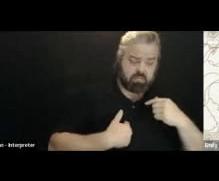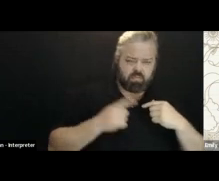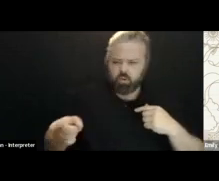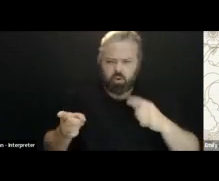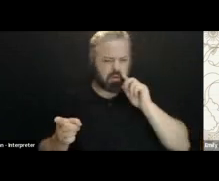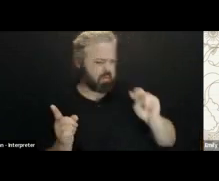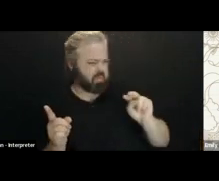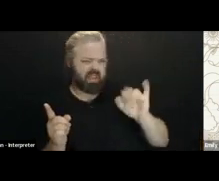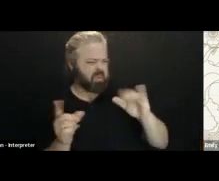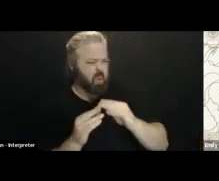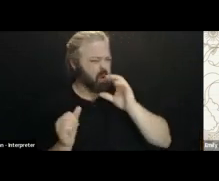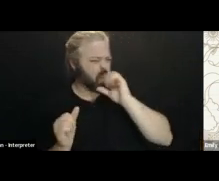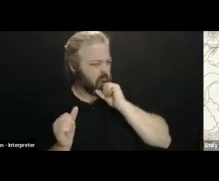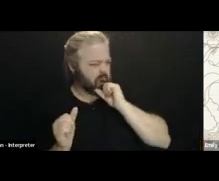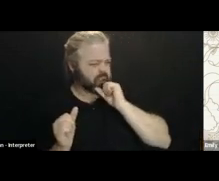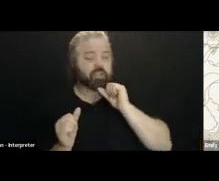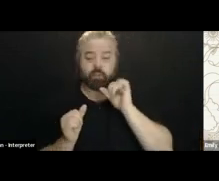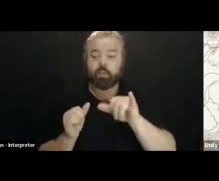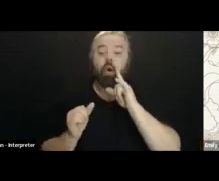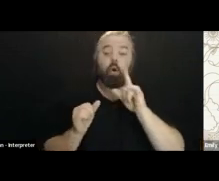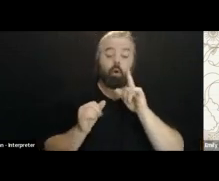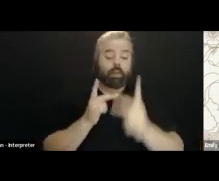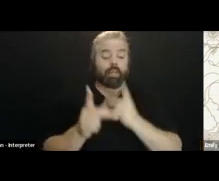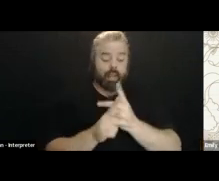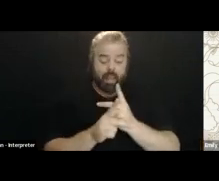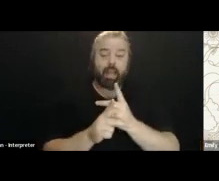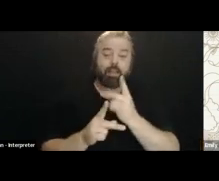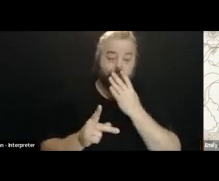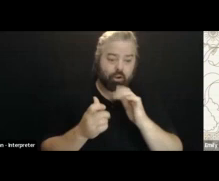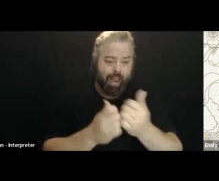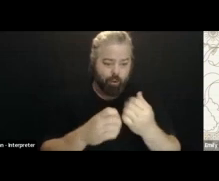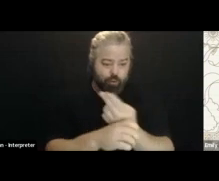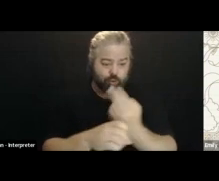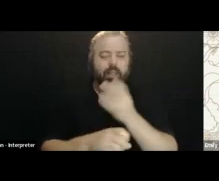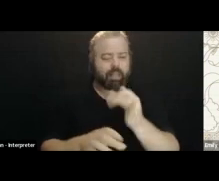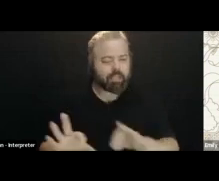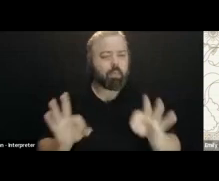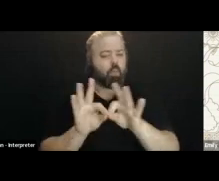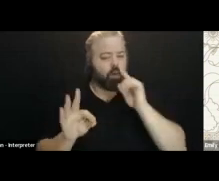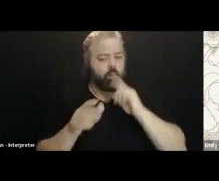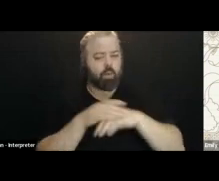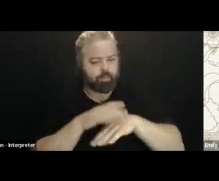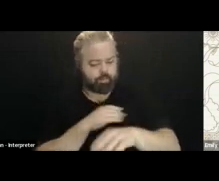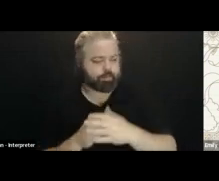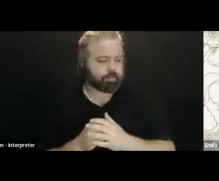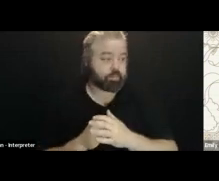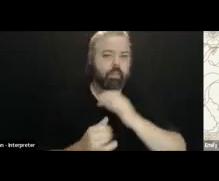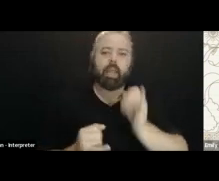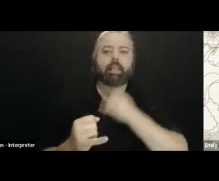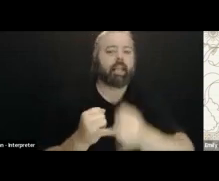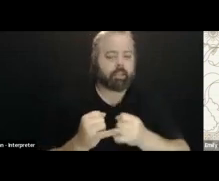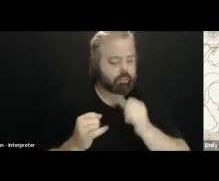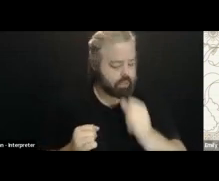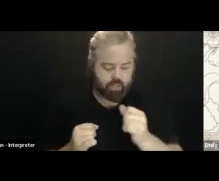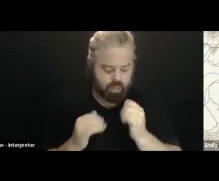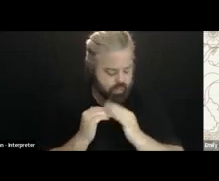you're using with that one that will allow it to become accessible. And last but certainly not least, alt text